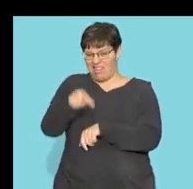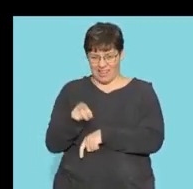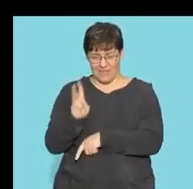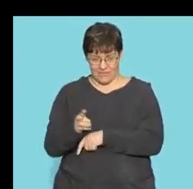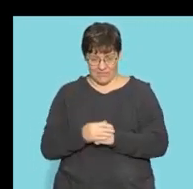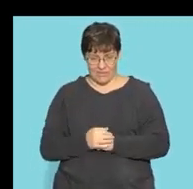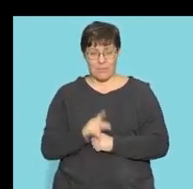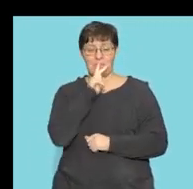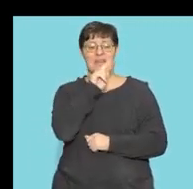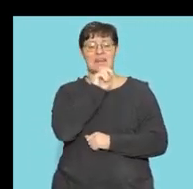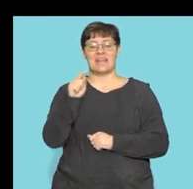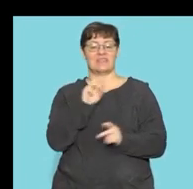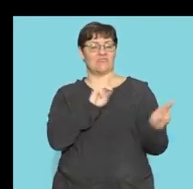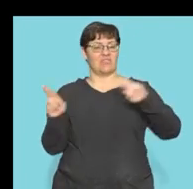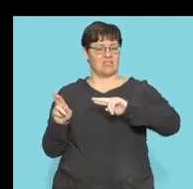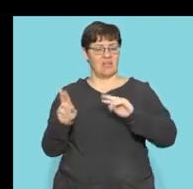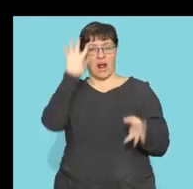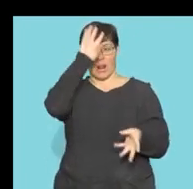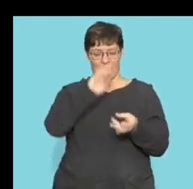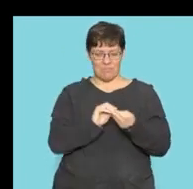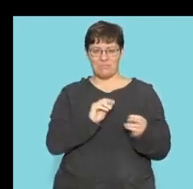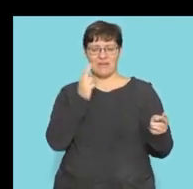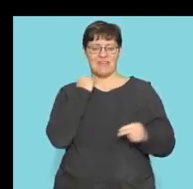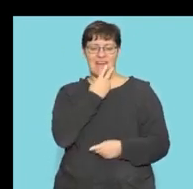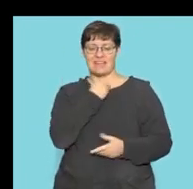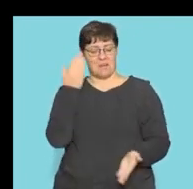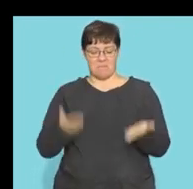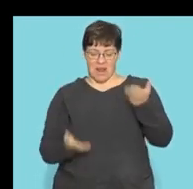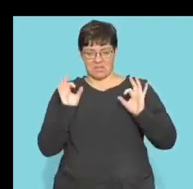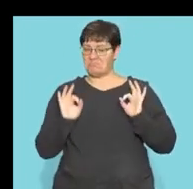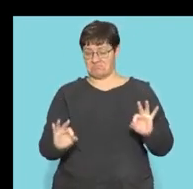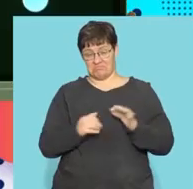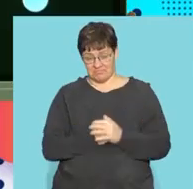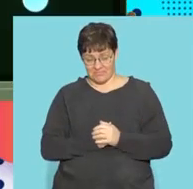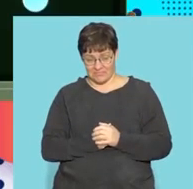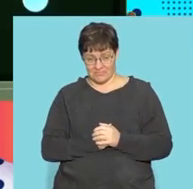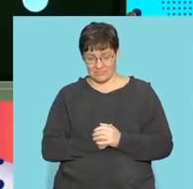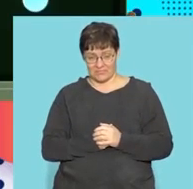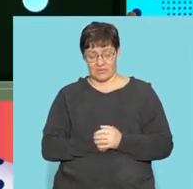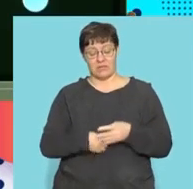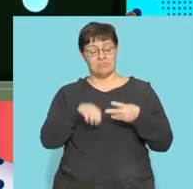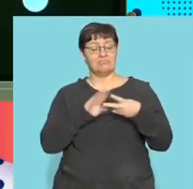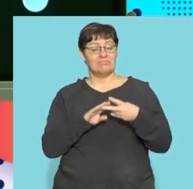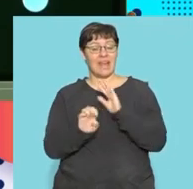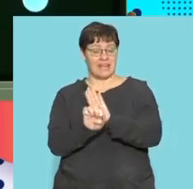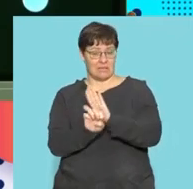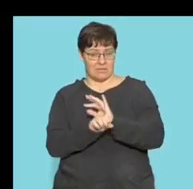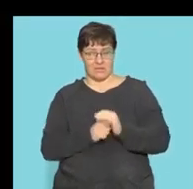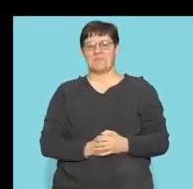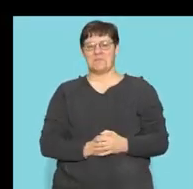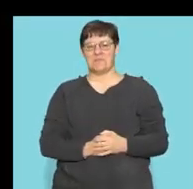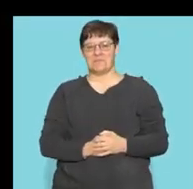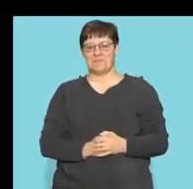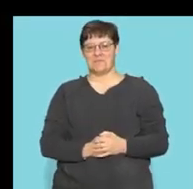the electrode. And there's your net reaction, all nicely added together. No imbalance. Let's look at another